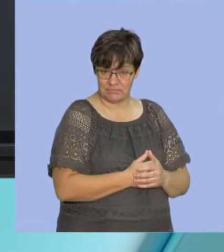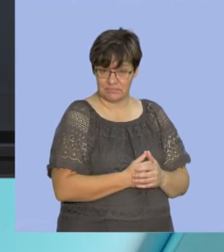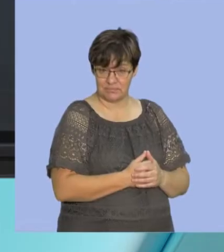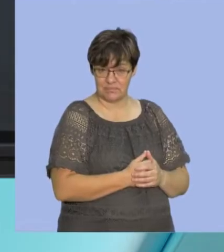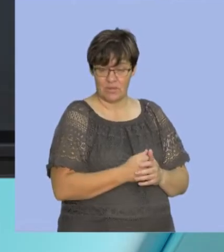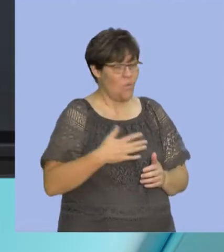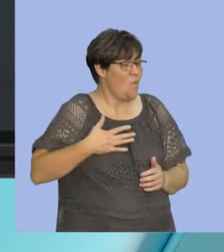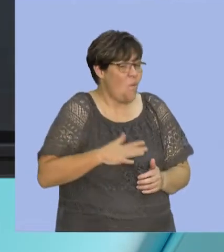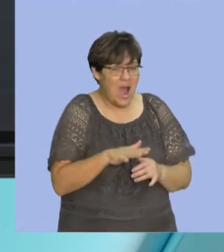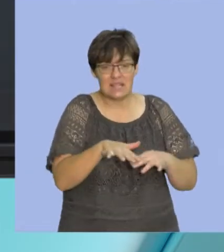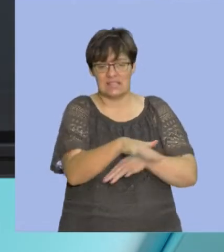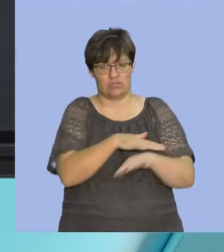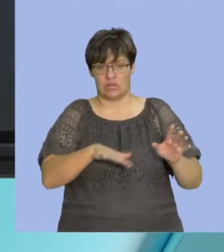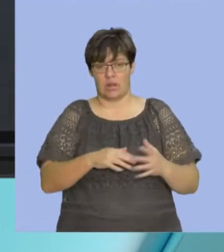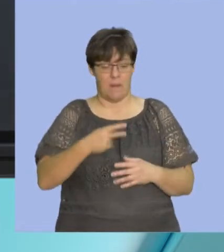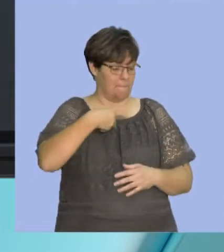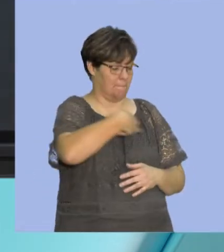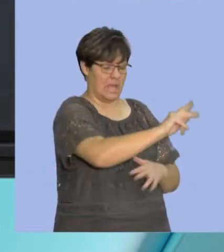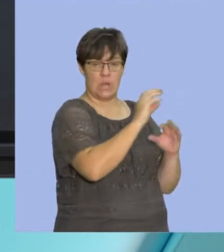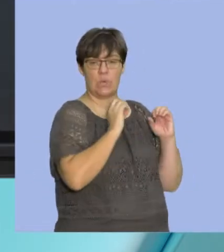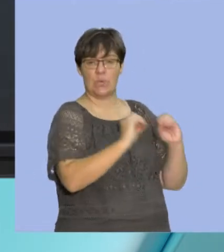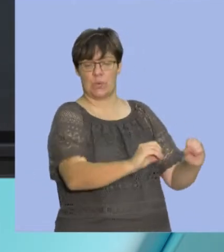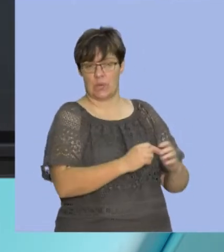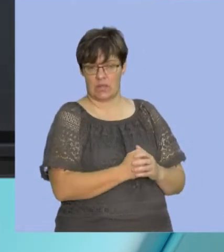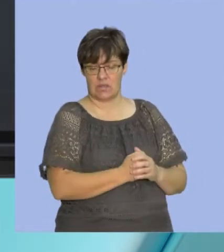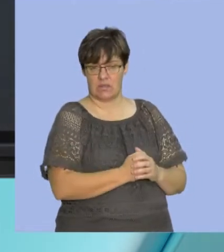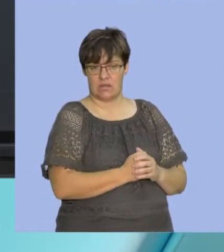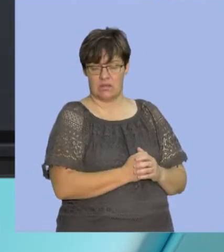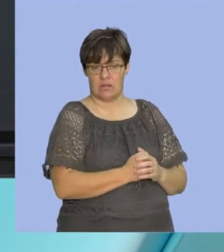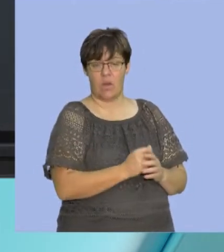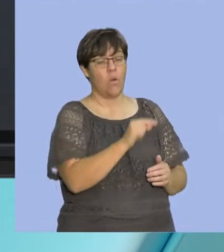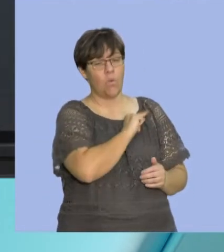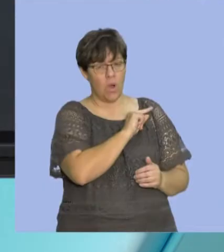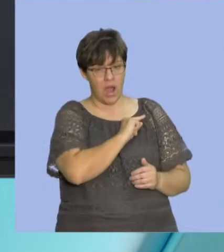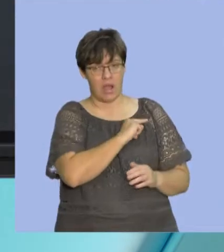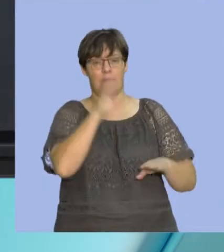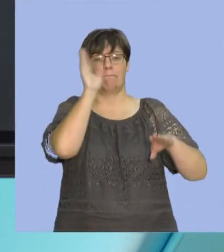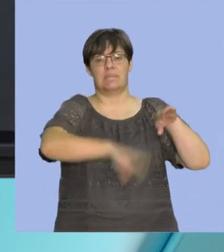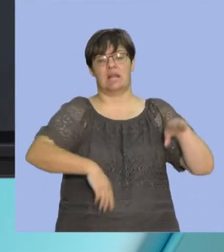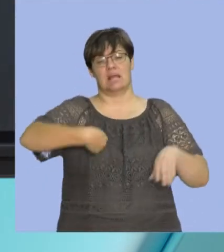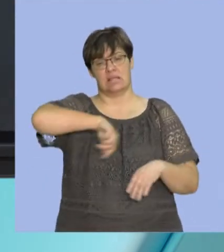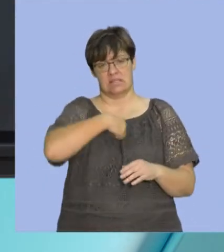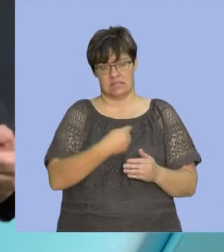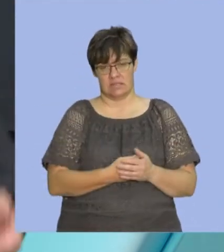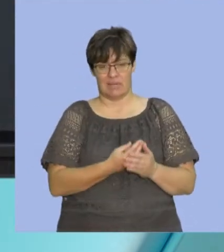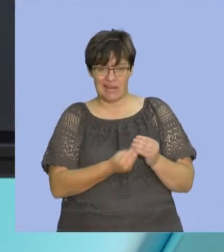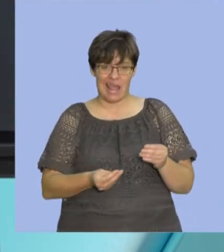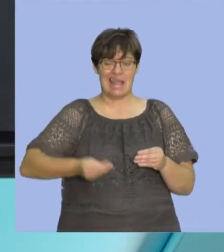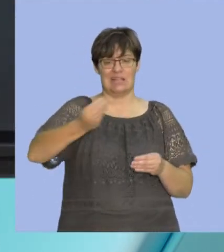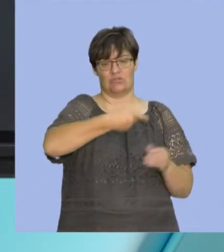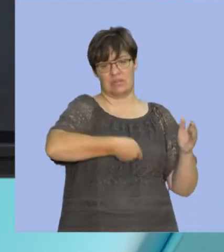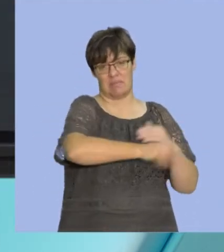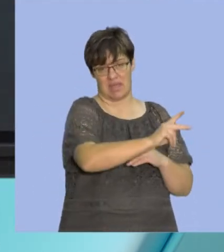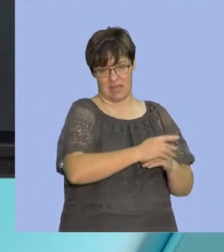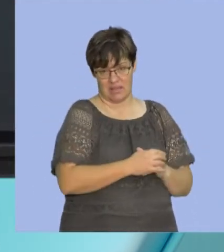have a situation where we don't settle the account of a creditor, and as a result we are penalized and we have to pay interest